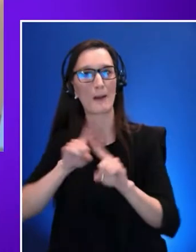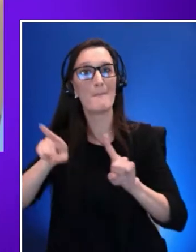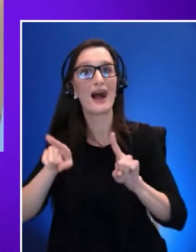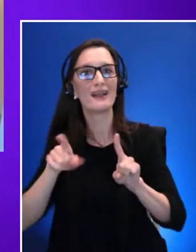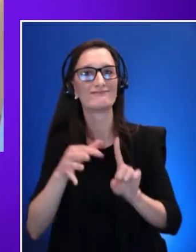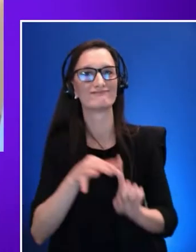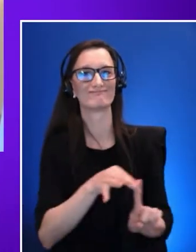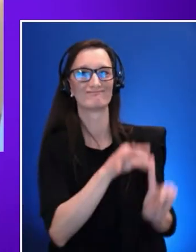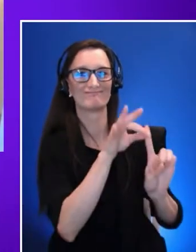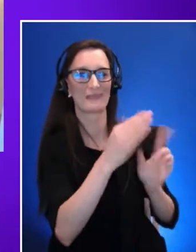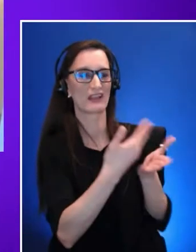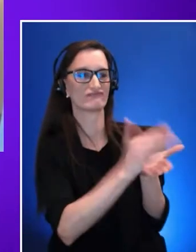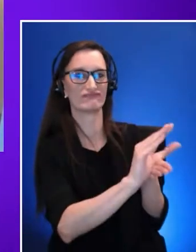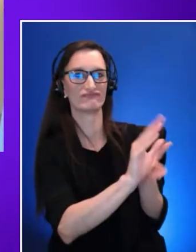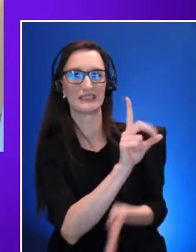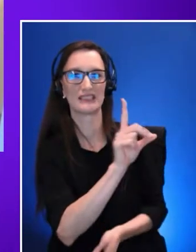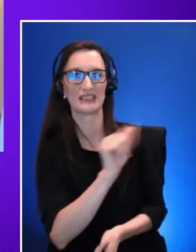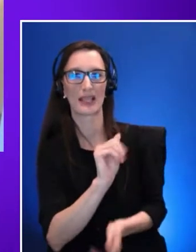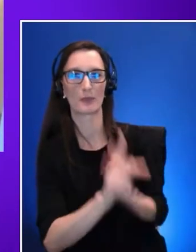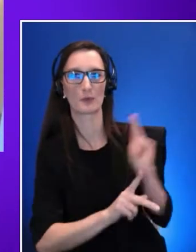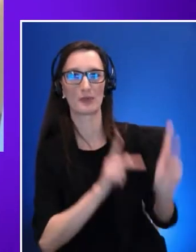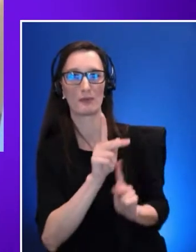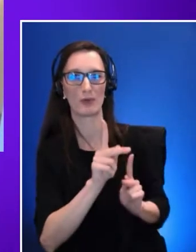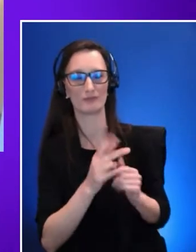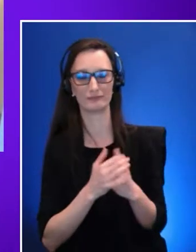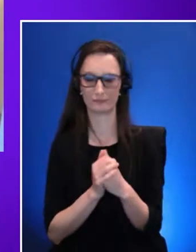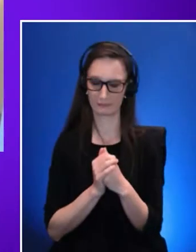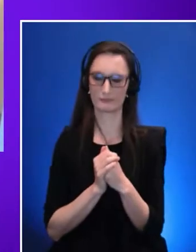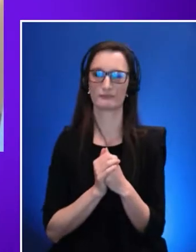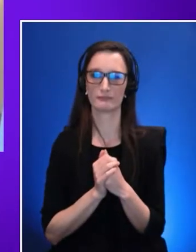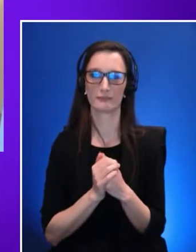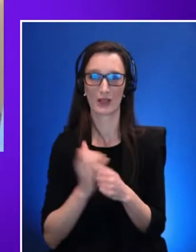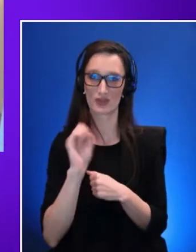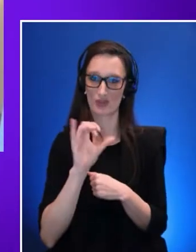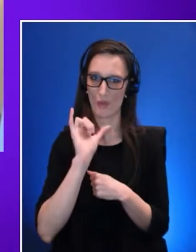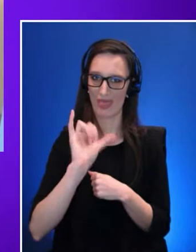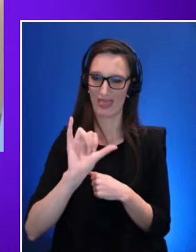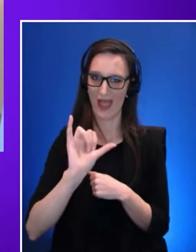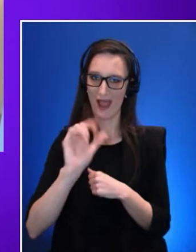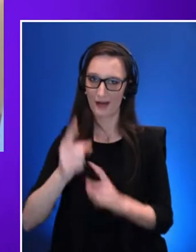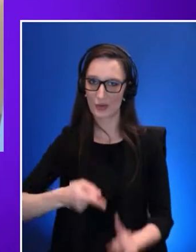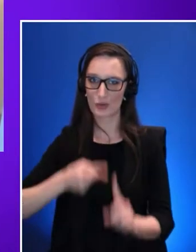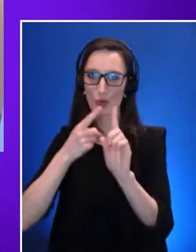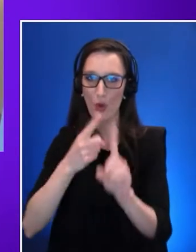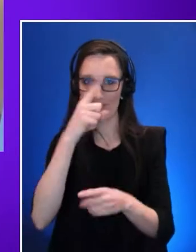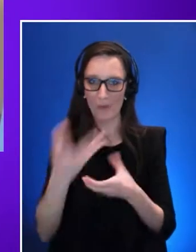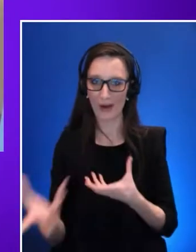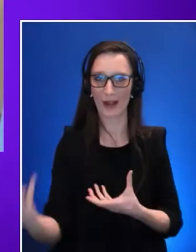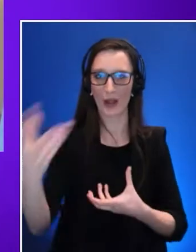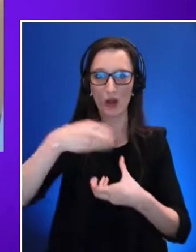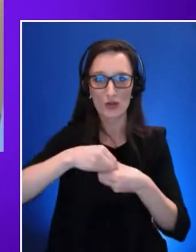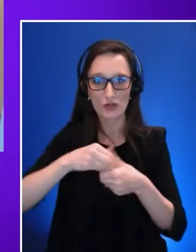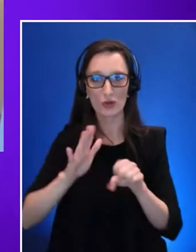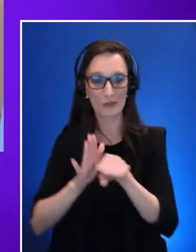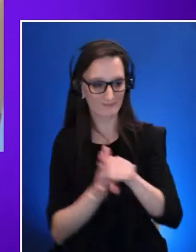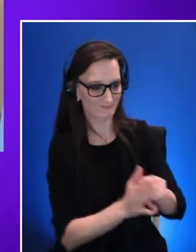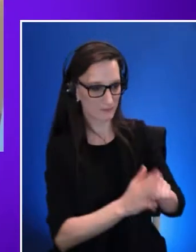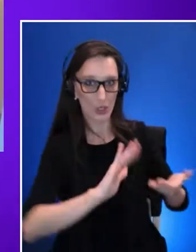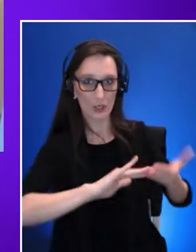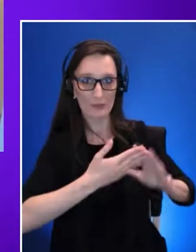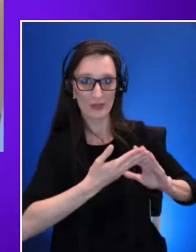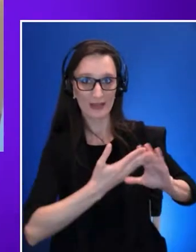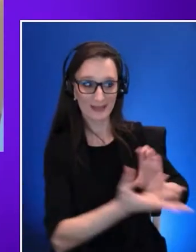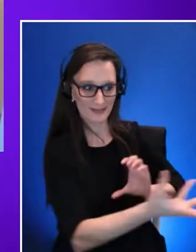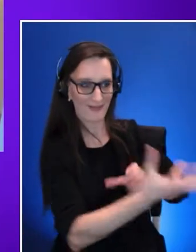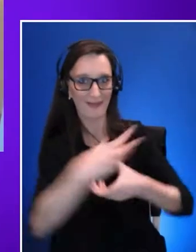this whole movement to include marginalized communities has been largely exclusionary of people with